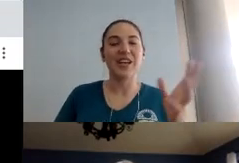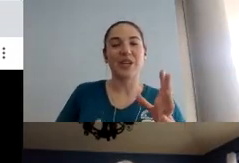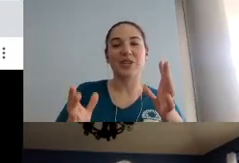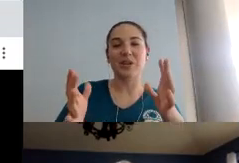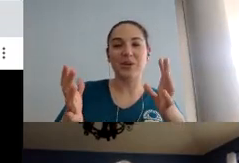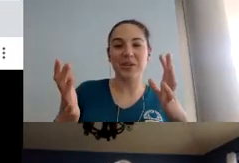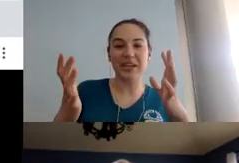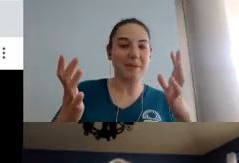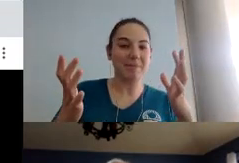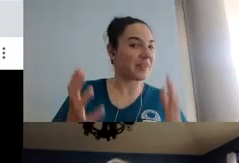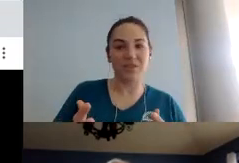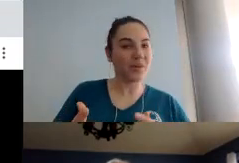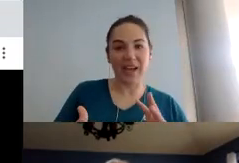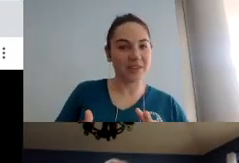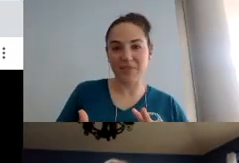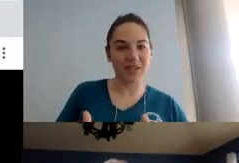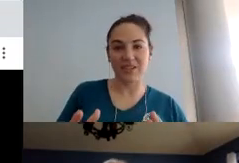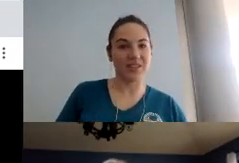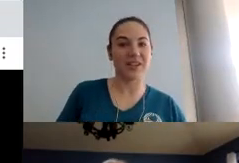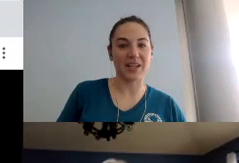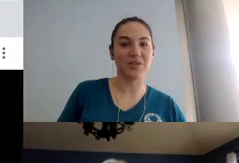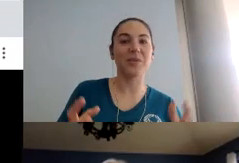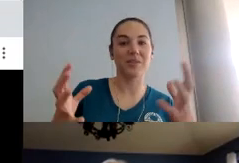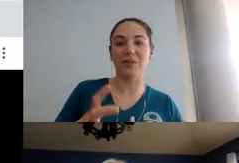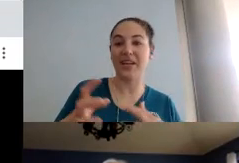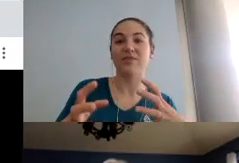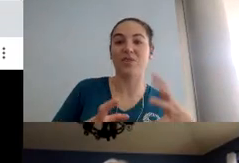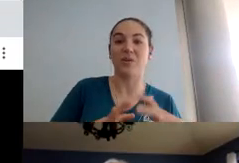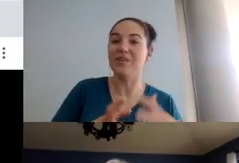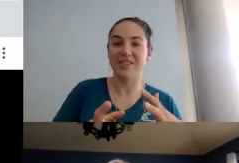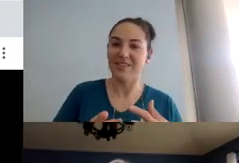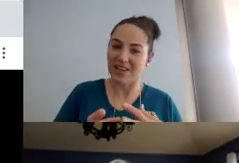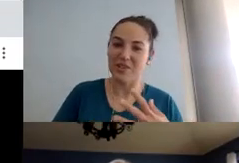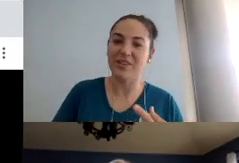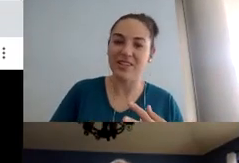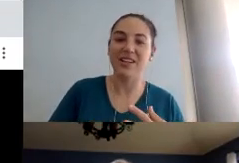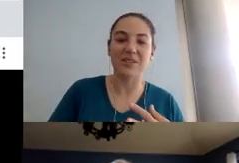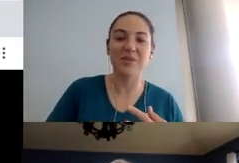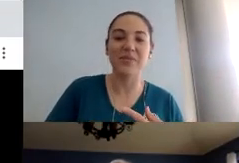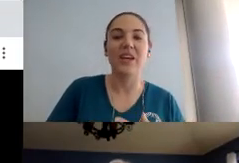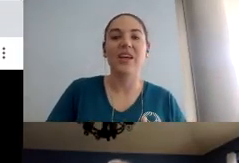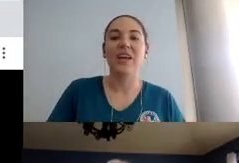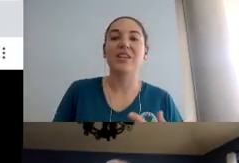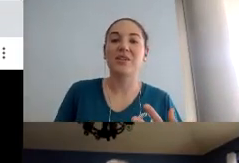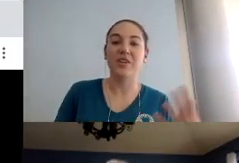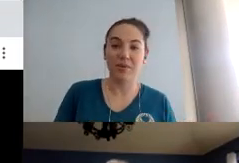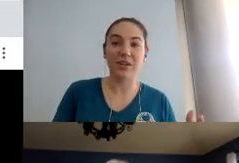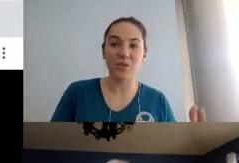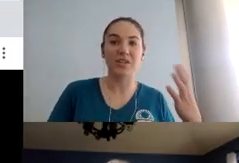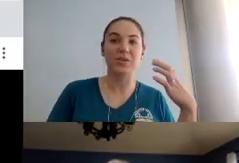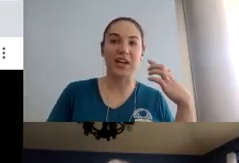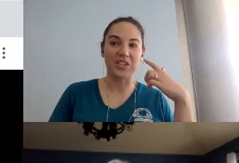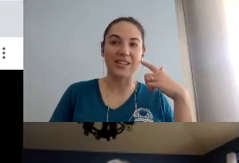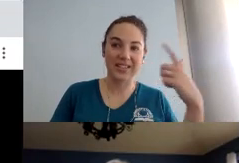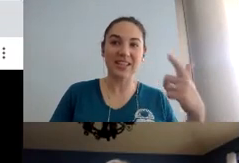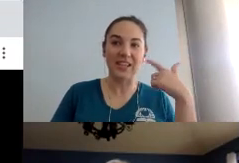right? So don't add them to Classroom, only have your students as students in Classroom. And so if parents